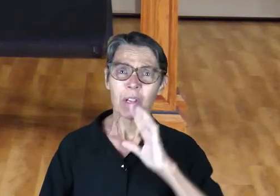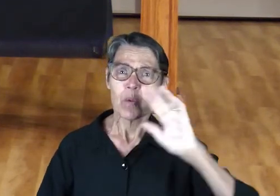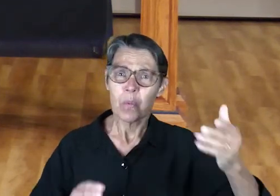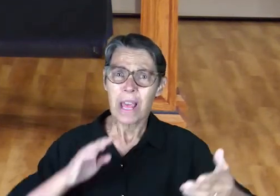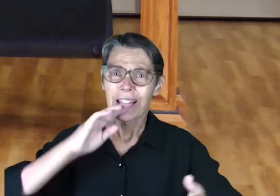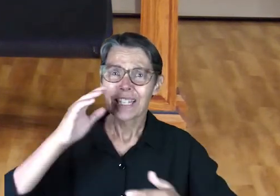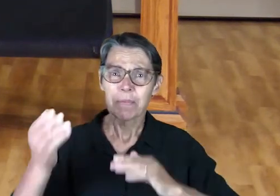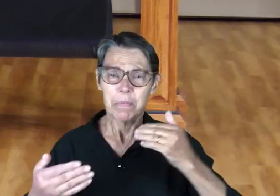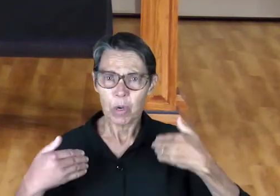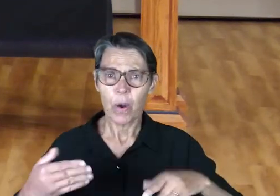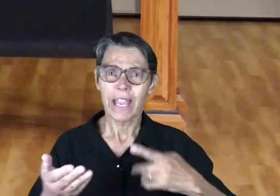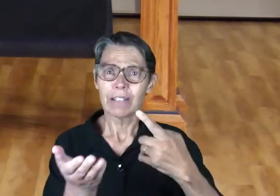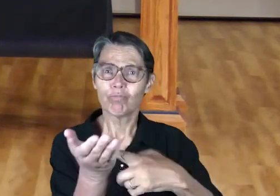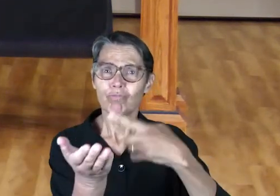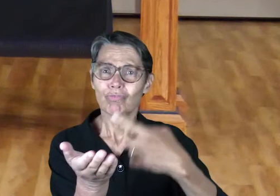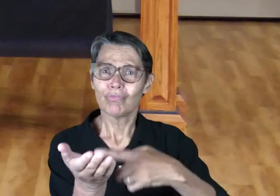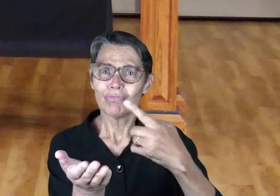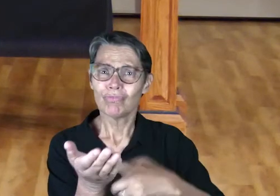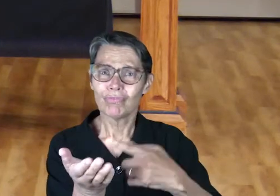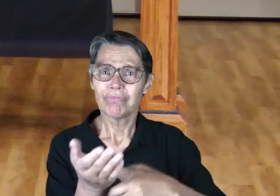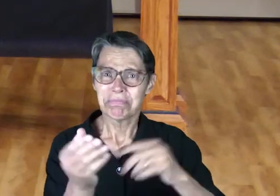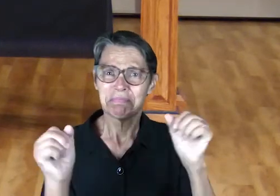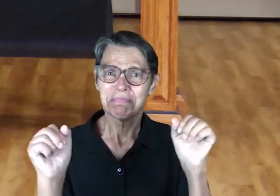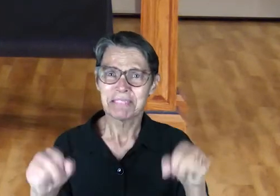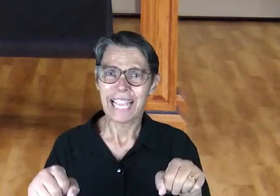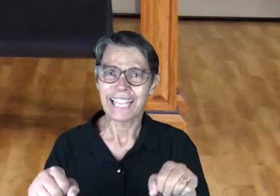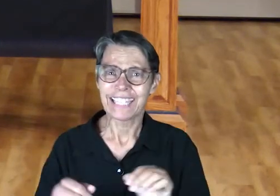go ahead and have your argument.